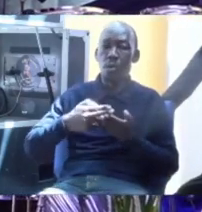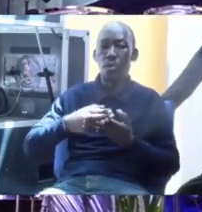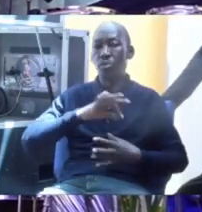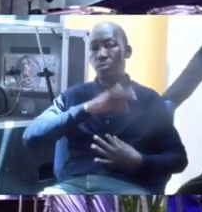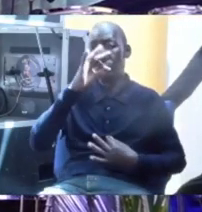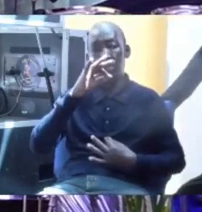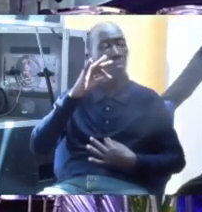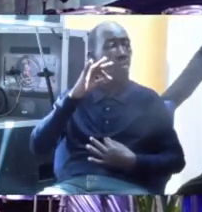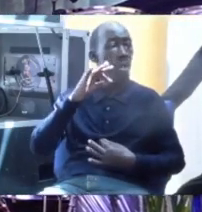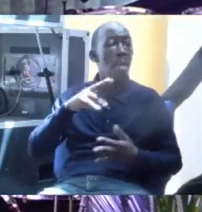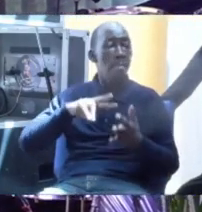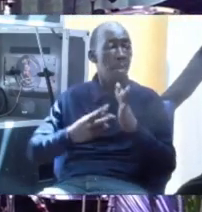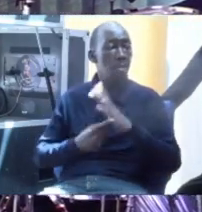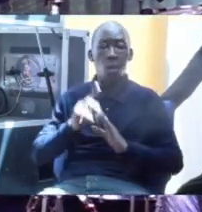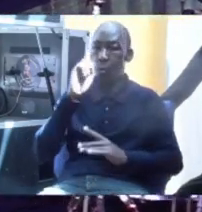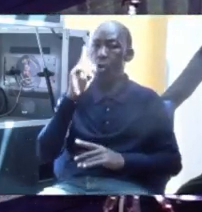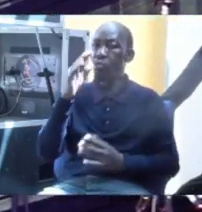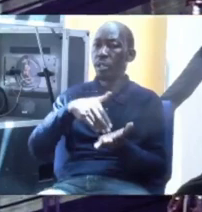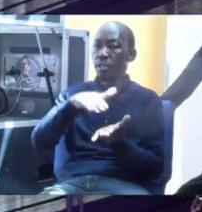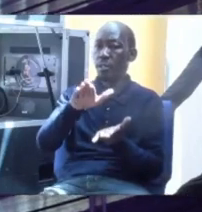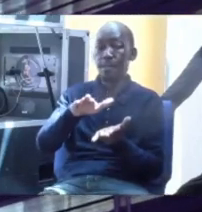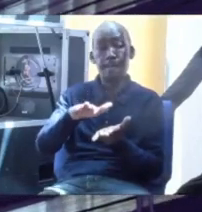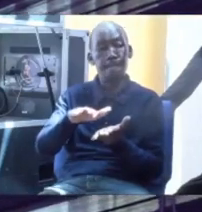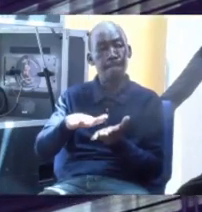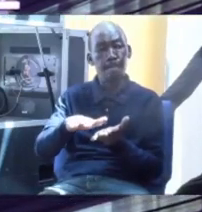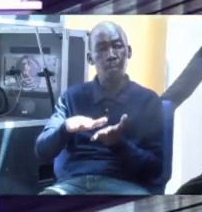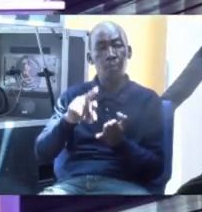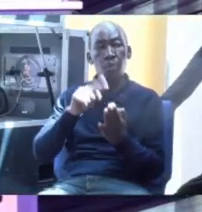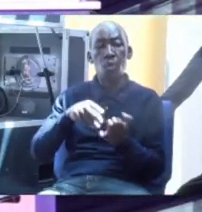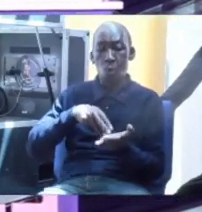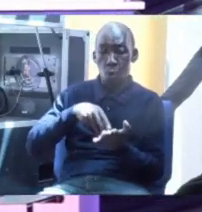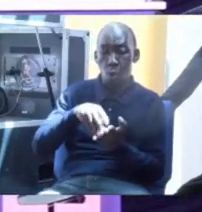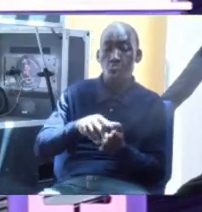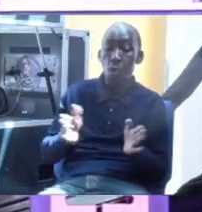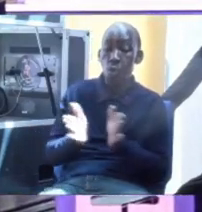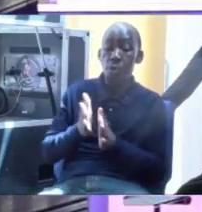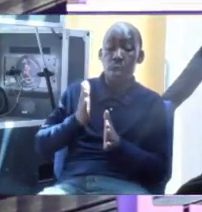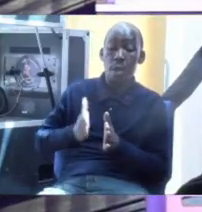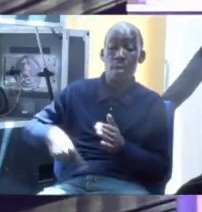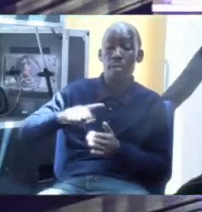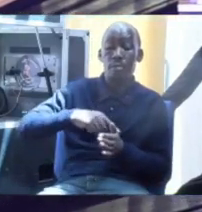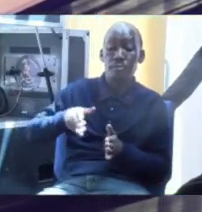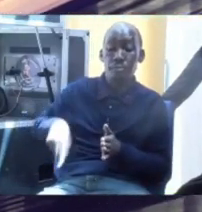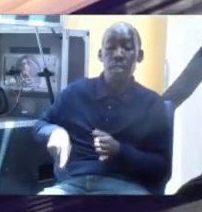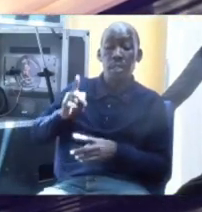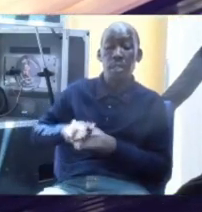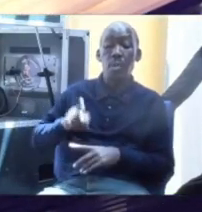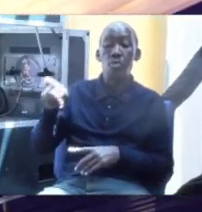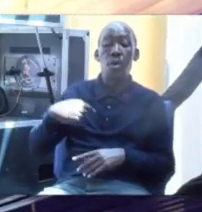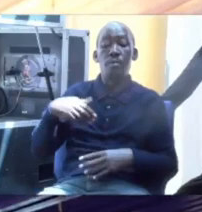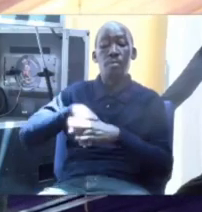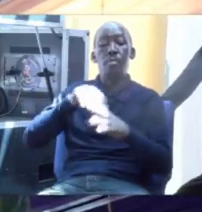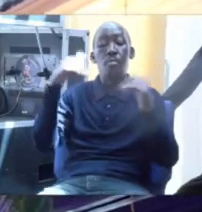Paracletos. Paracletos. Means the one was sent. Inamaanisha aliyetumwa. To walk alongside you. Atembee pamoja na. So that whenever you are in trouble.